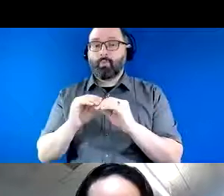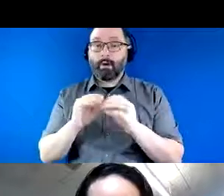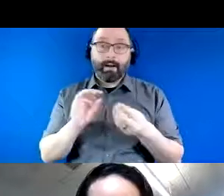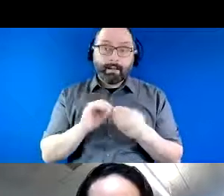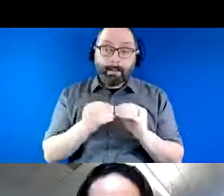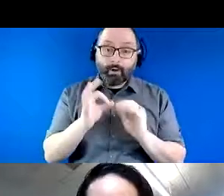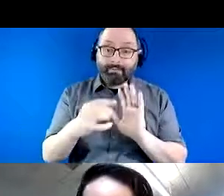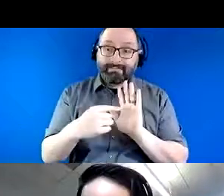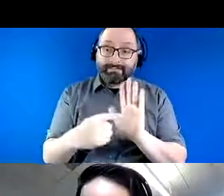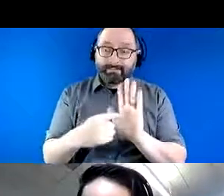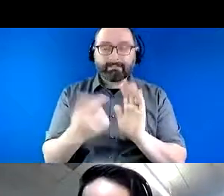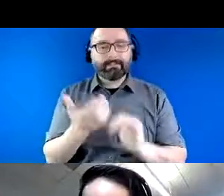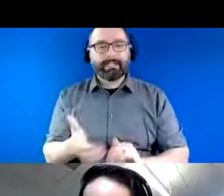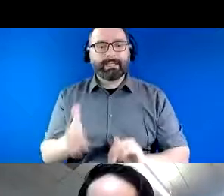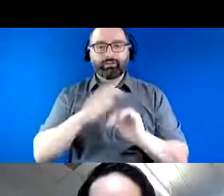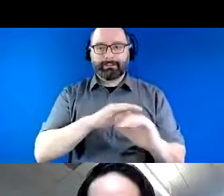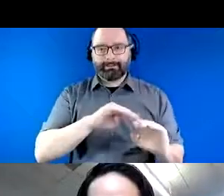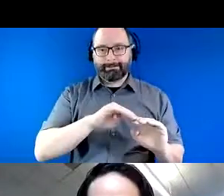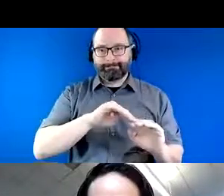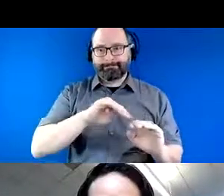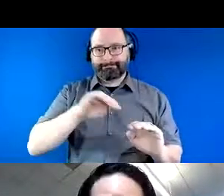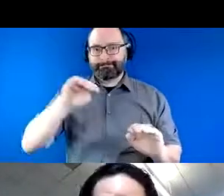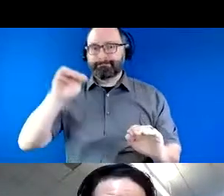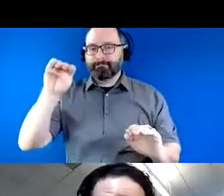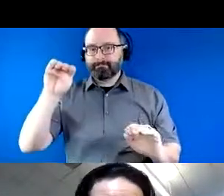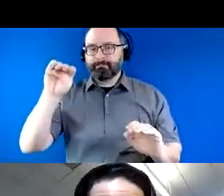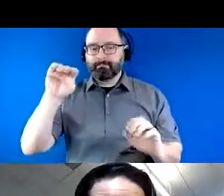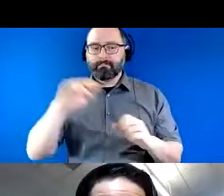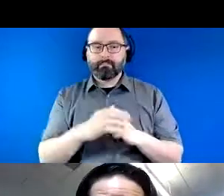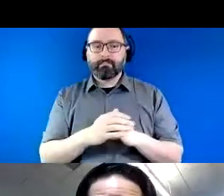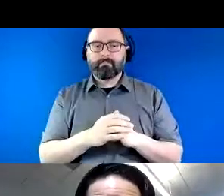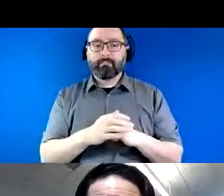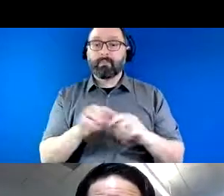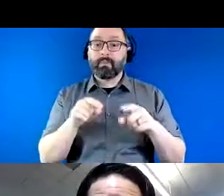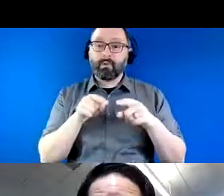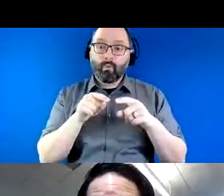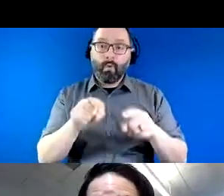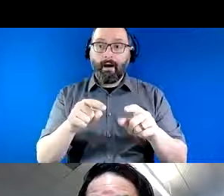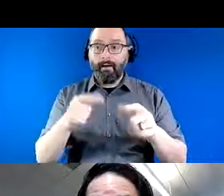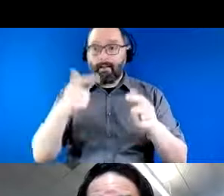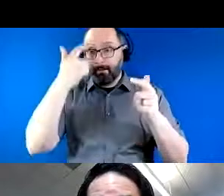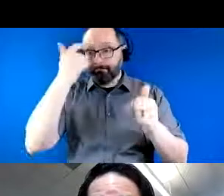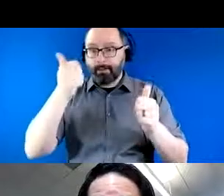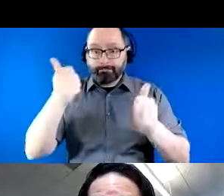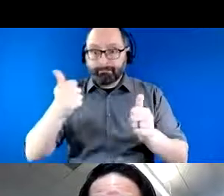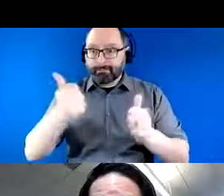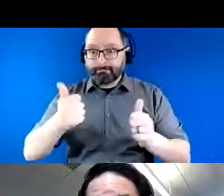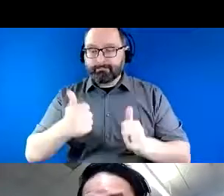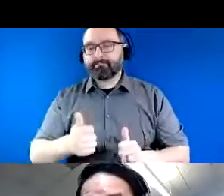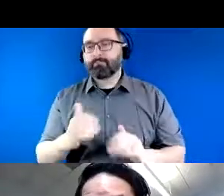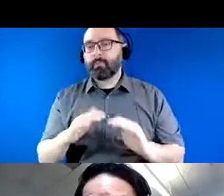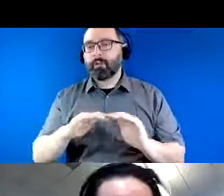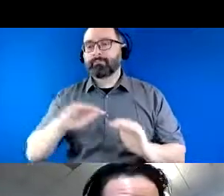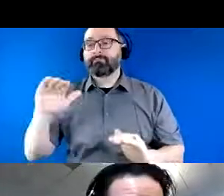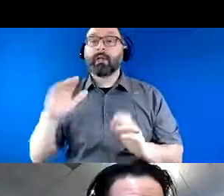symptoms also increases with as the disease progresses. This is true for dementia